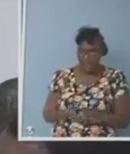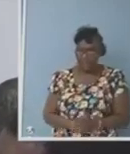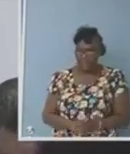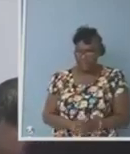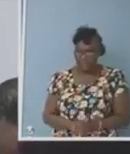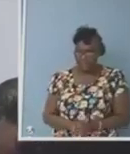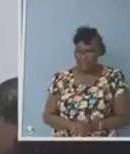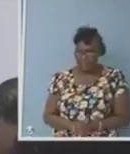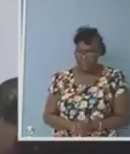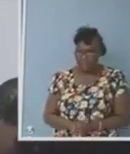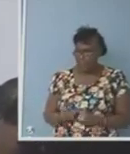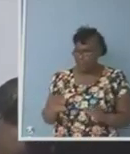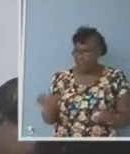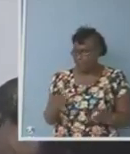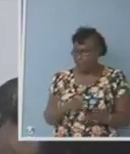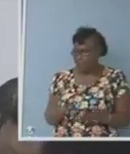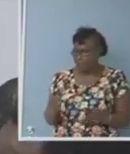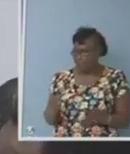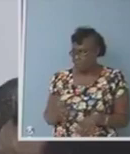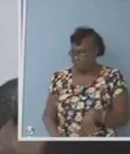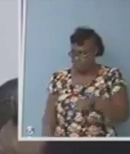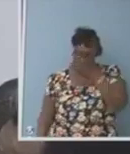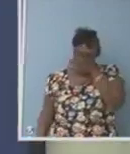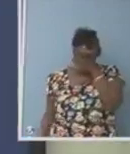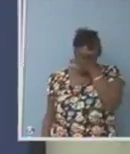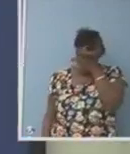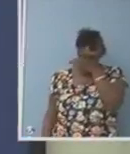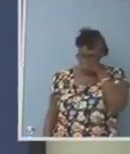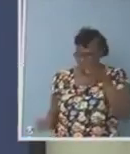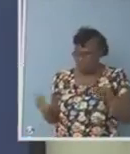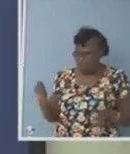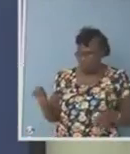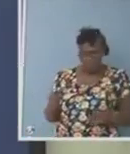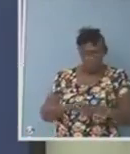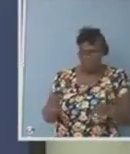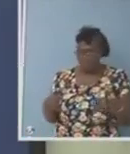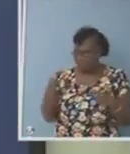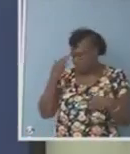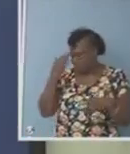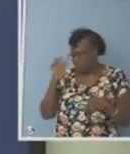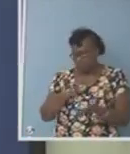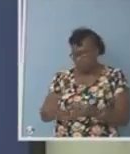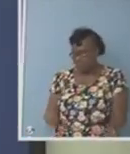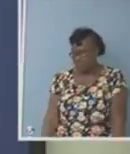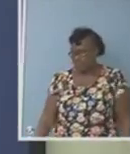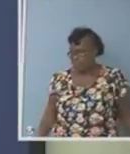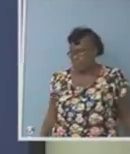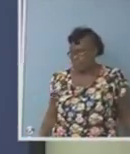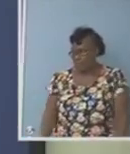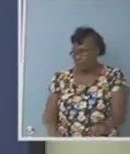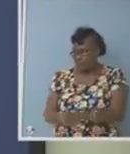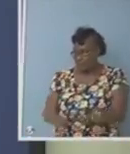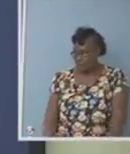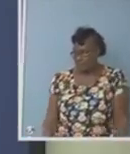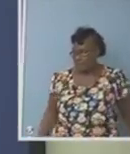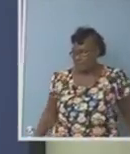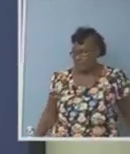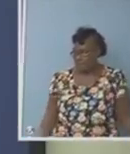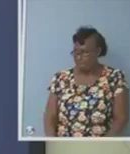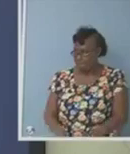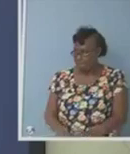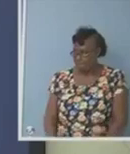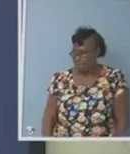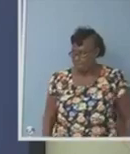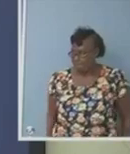compound. No, I have not received that report, but if you could forward the information to me. But in